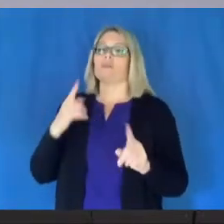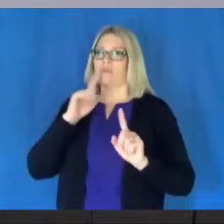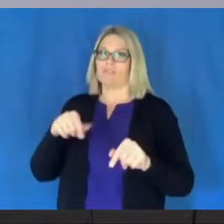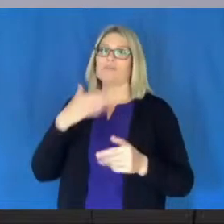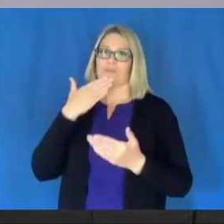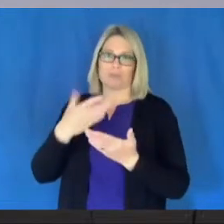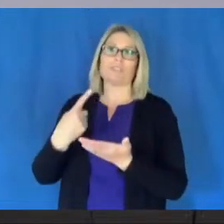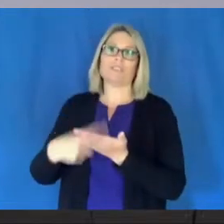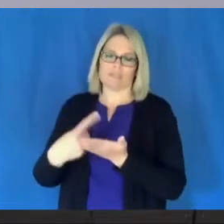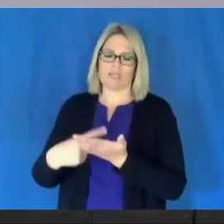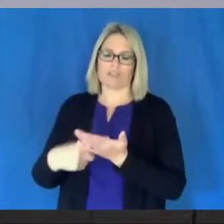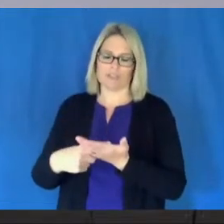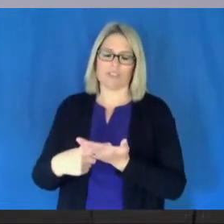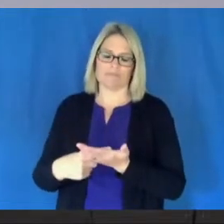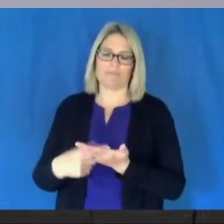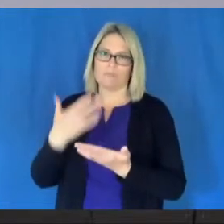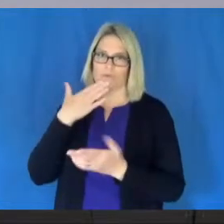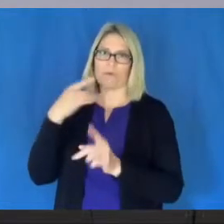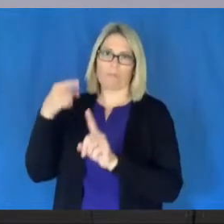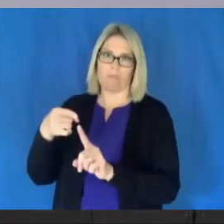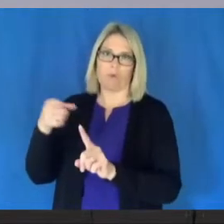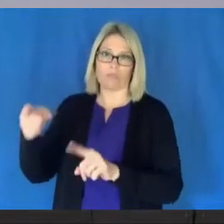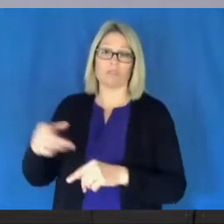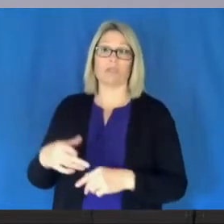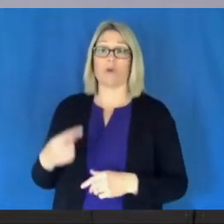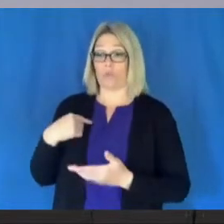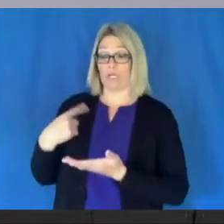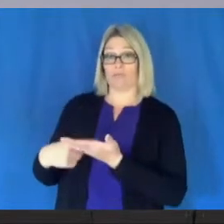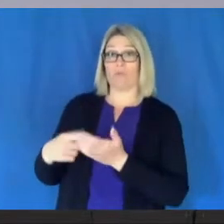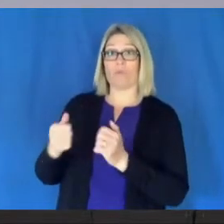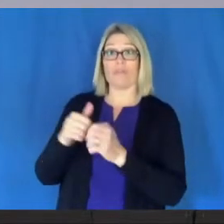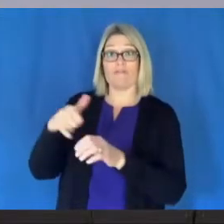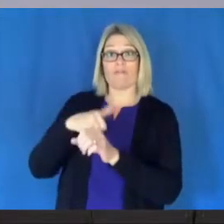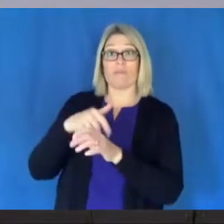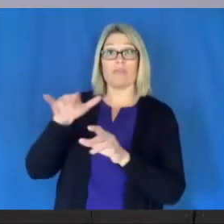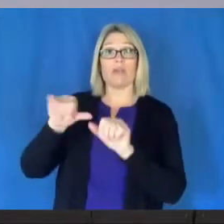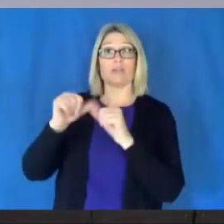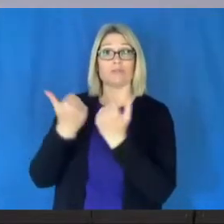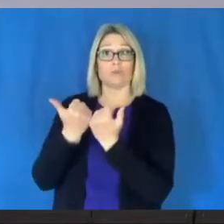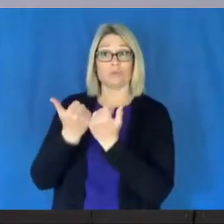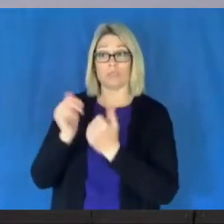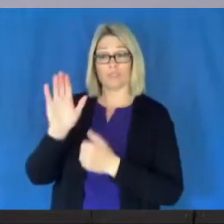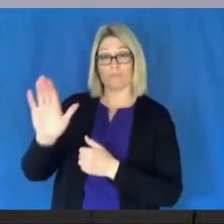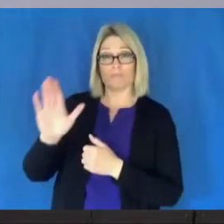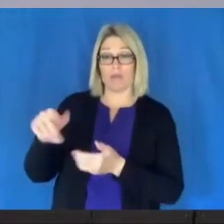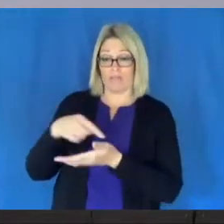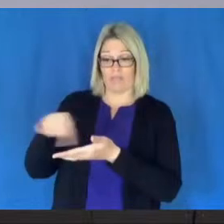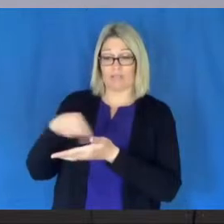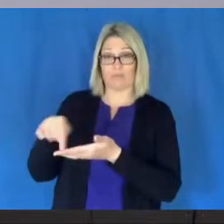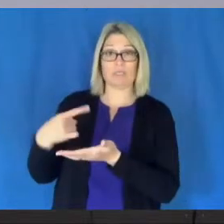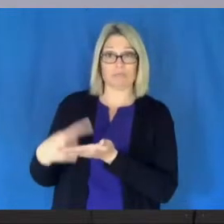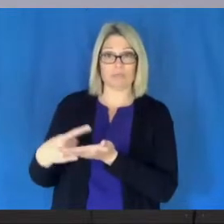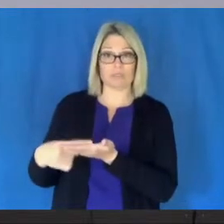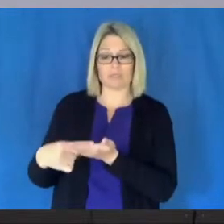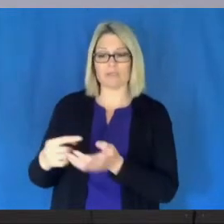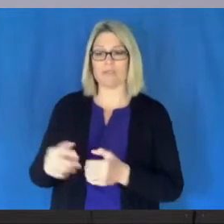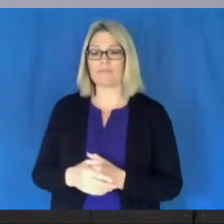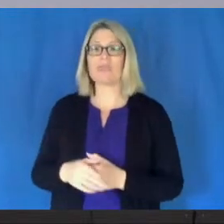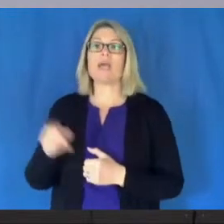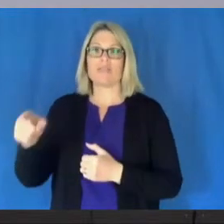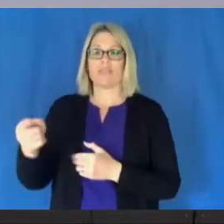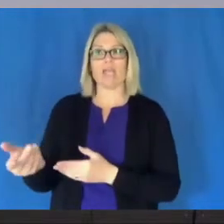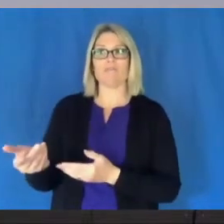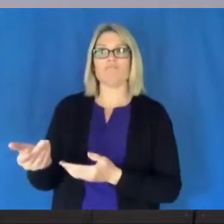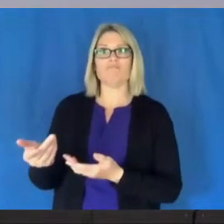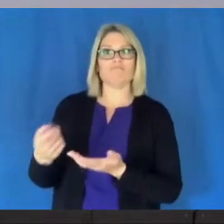been speaking, our office has been speaking to the Pharmacy Association this week, and they raised that as